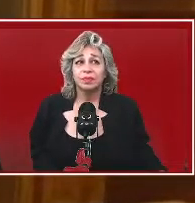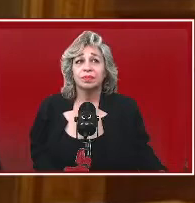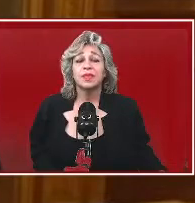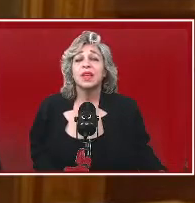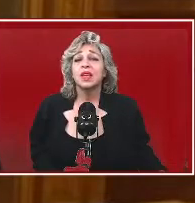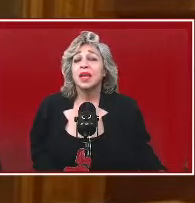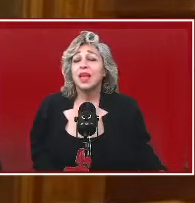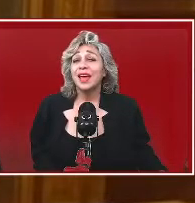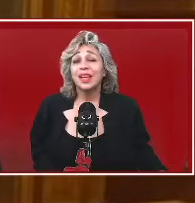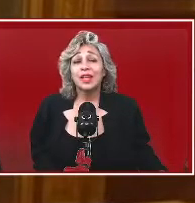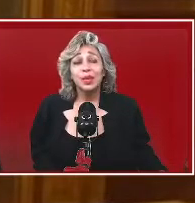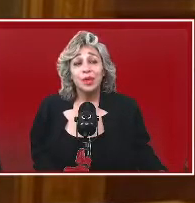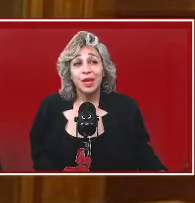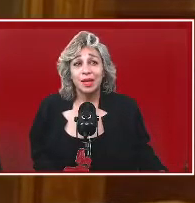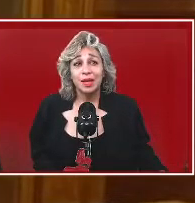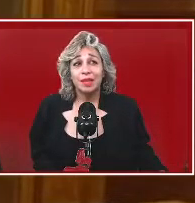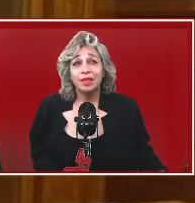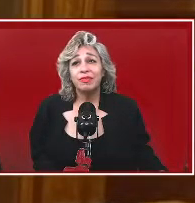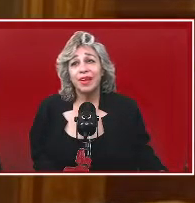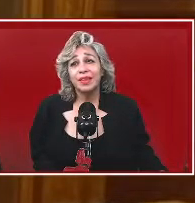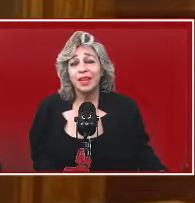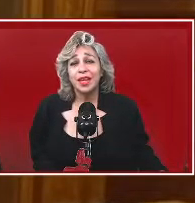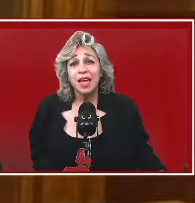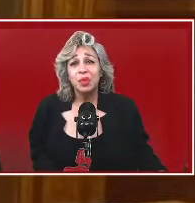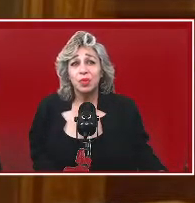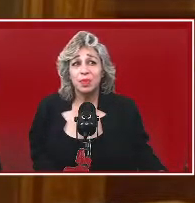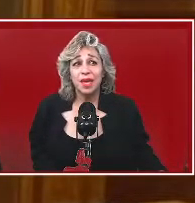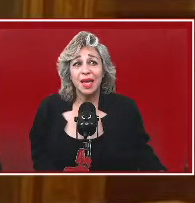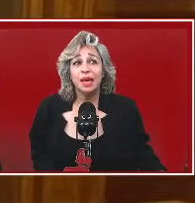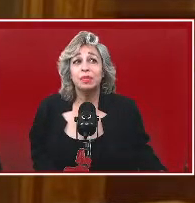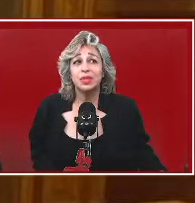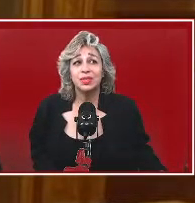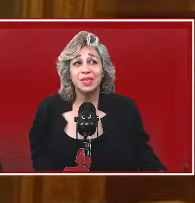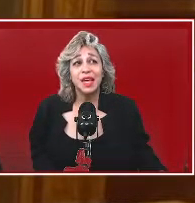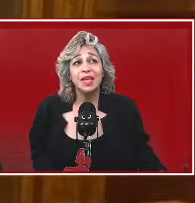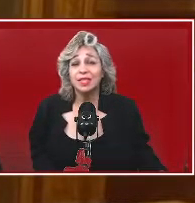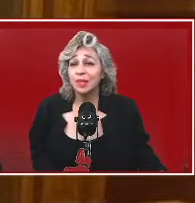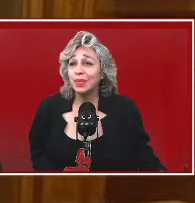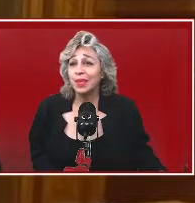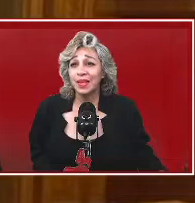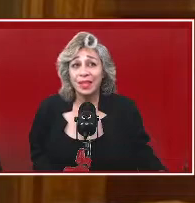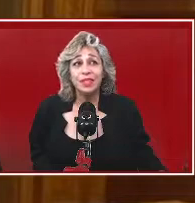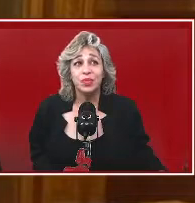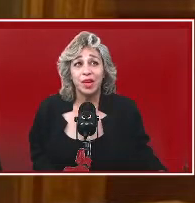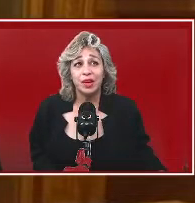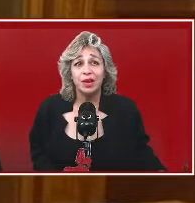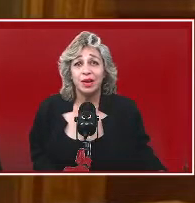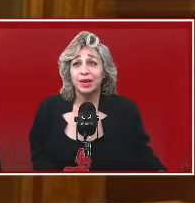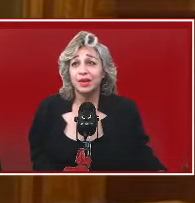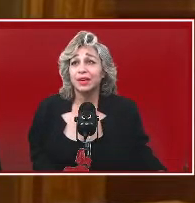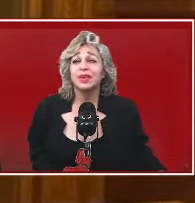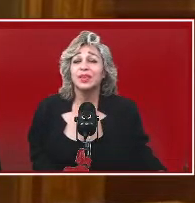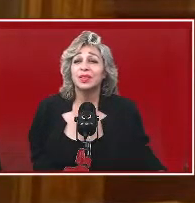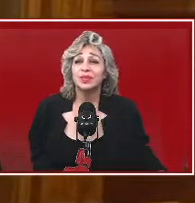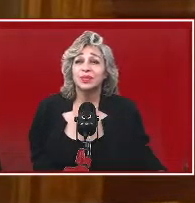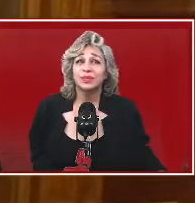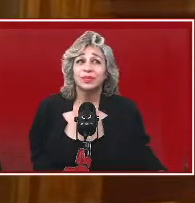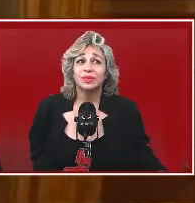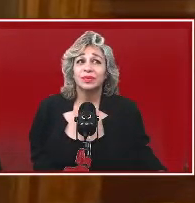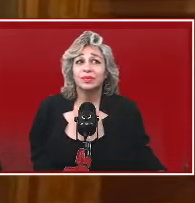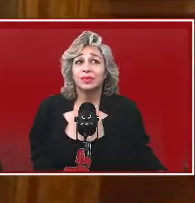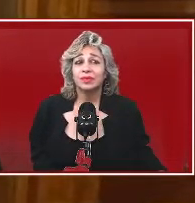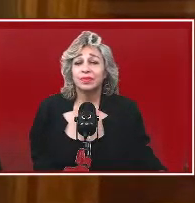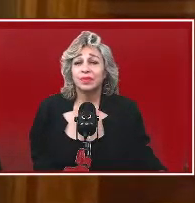esto, Including the fact that he would be able to say something in this regard